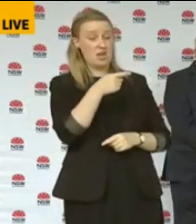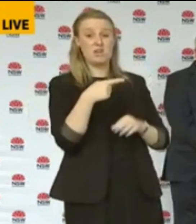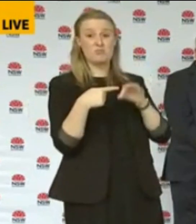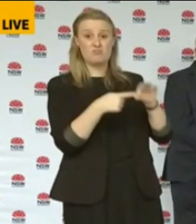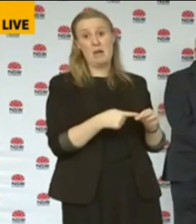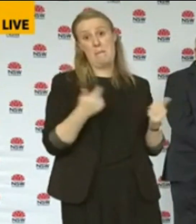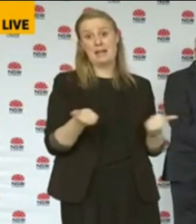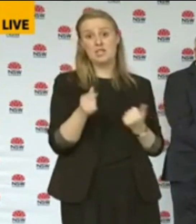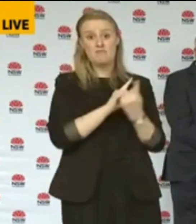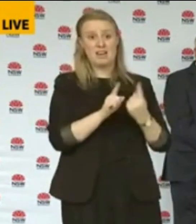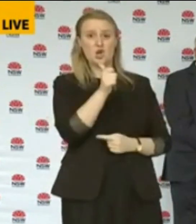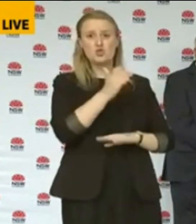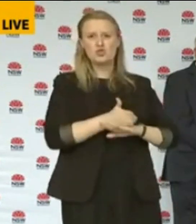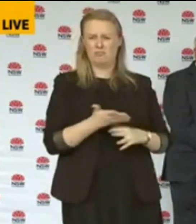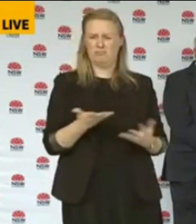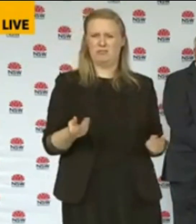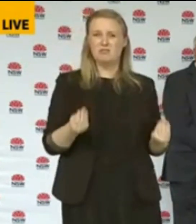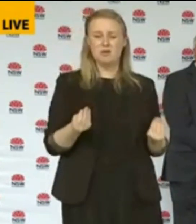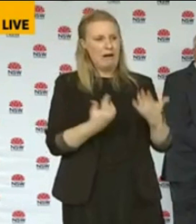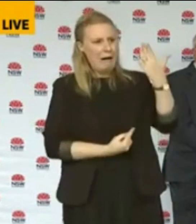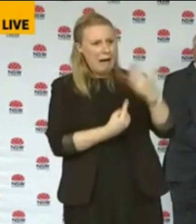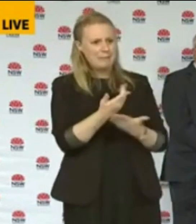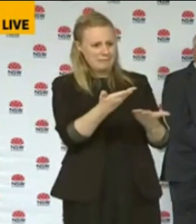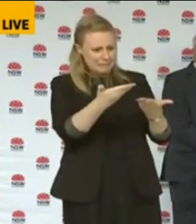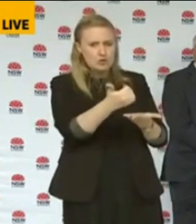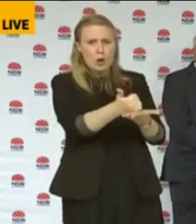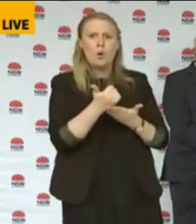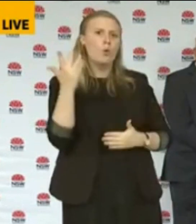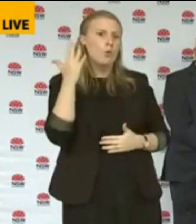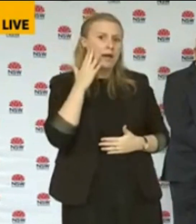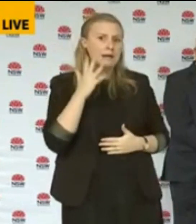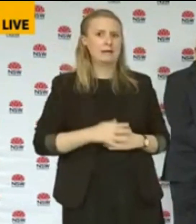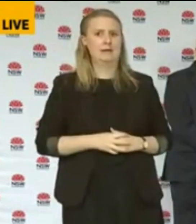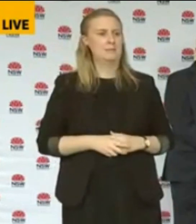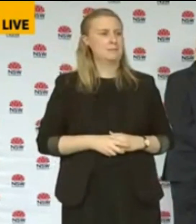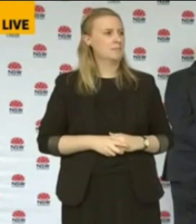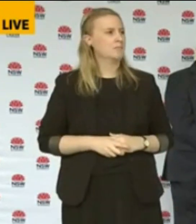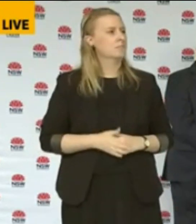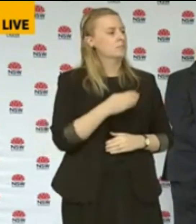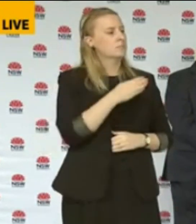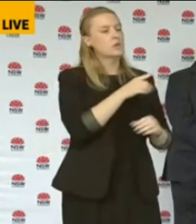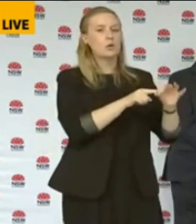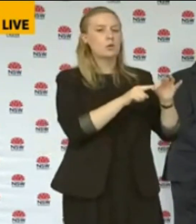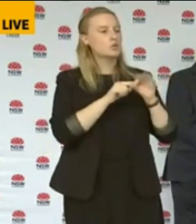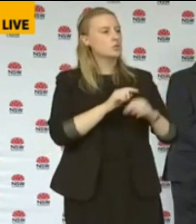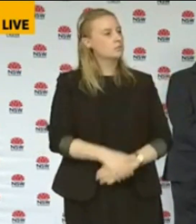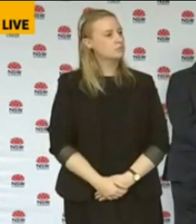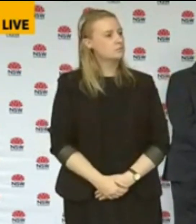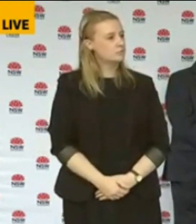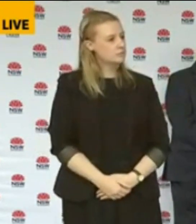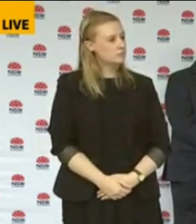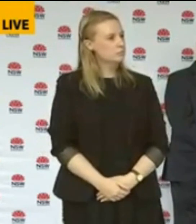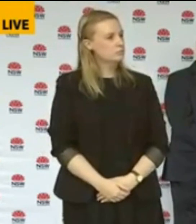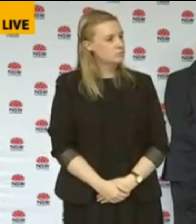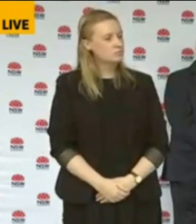meetings, but absolutely, but we are trying to find that solution. I'll leave that up to the Treasurer. Last question. Is the vaccine rollout